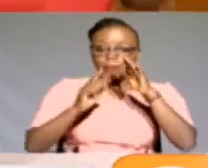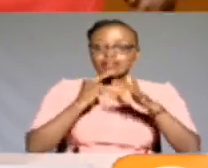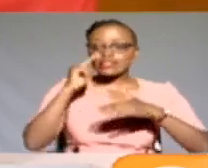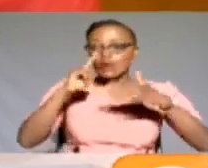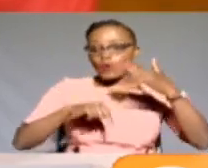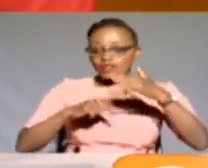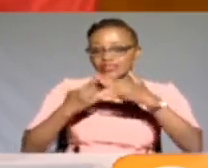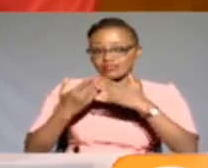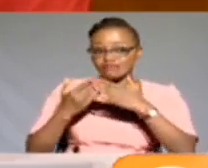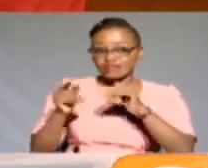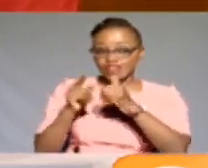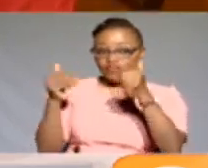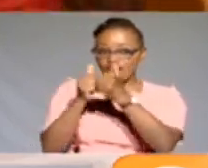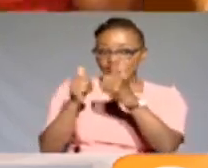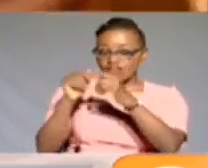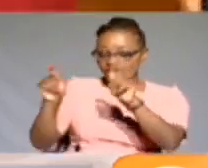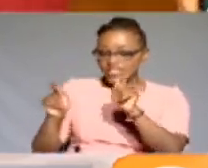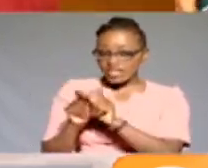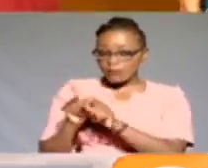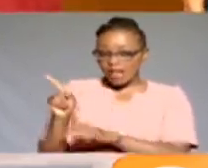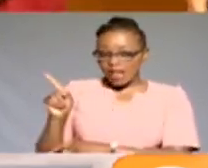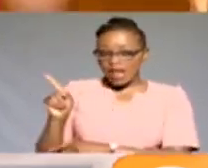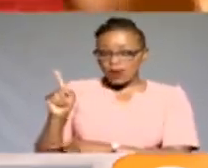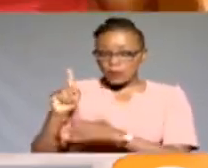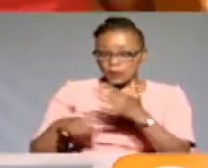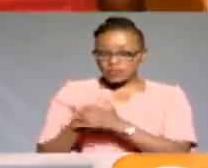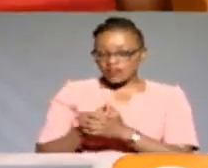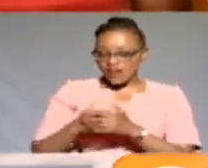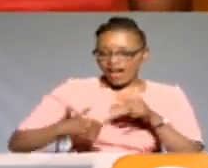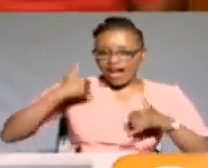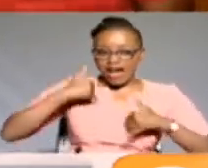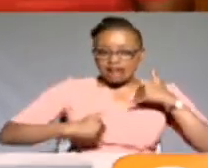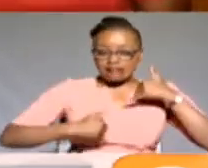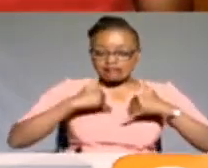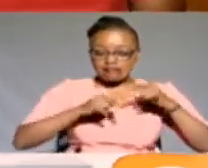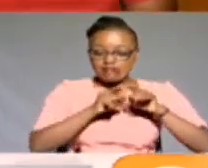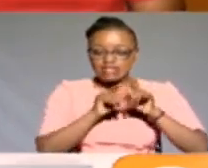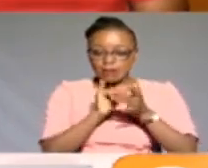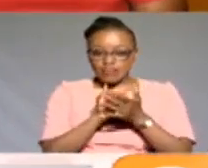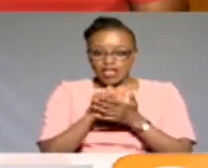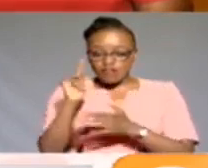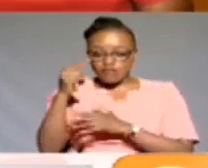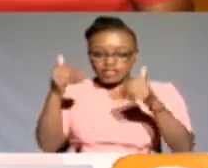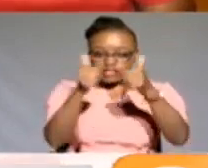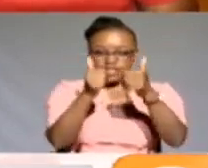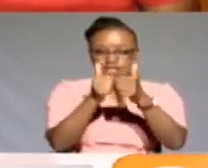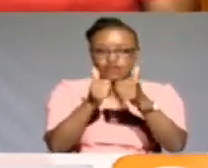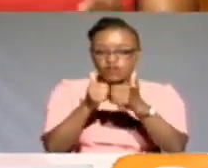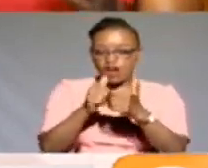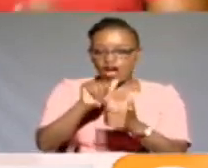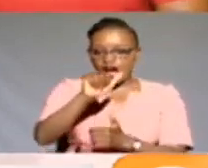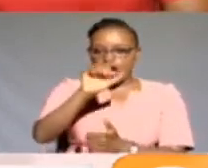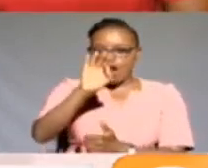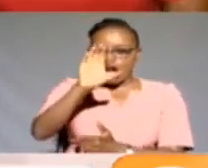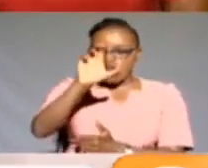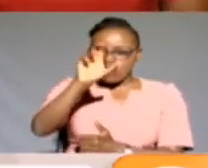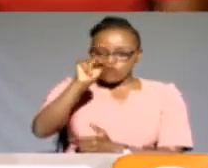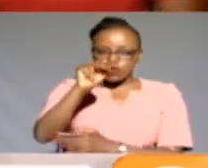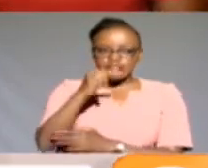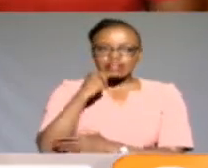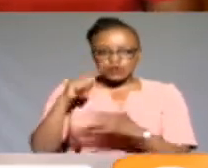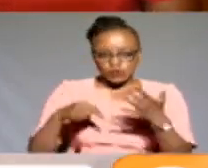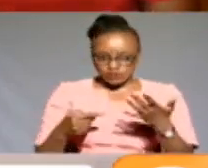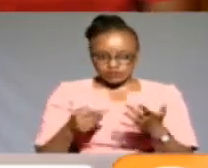of their game against this team right here, these Algerians right here, as they faced off in the first game of the African Cup of Nations. Let's listen to what Kenyans had to